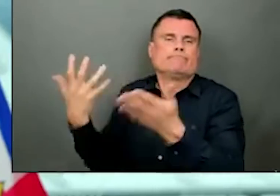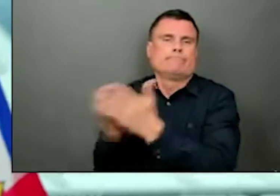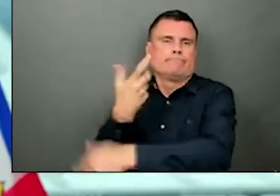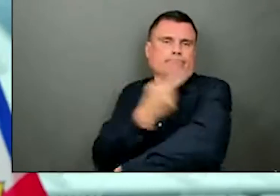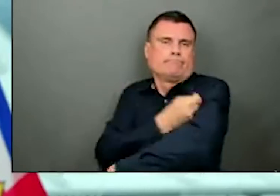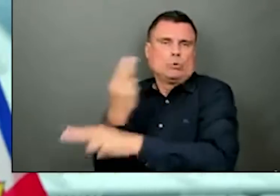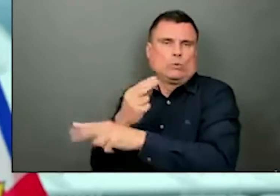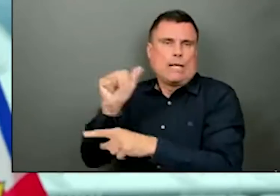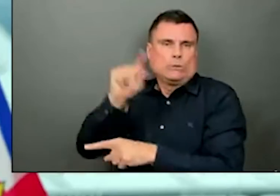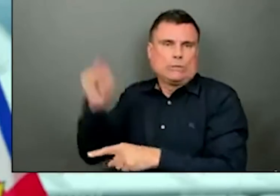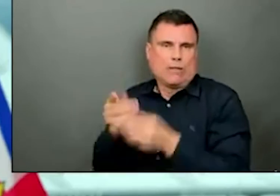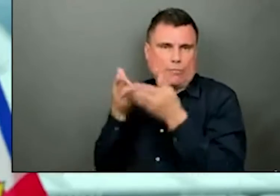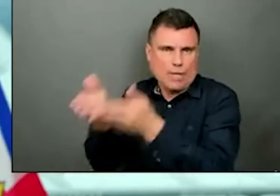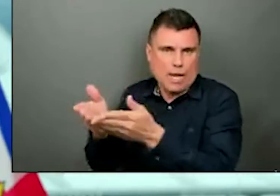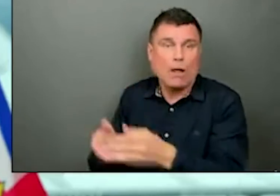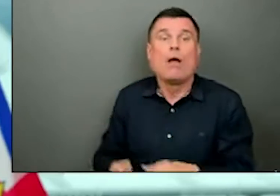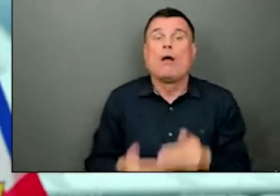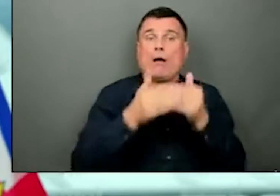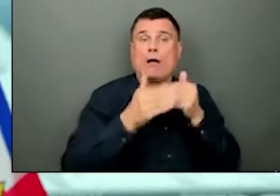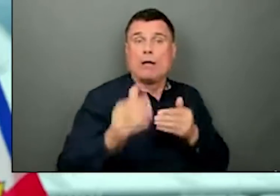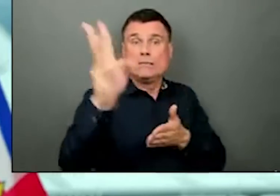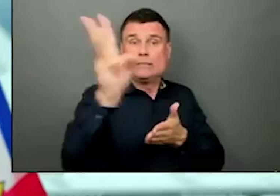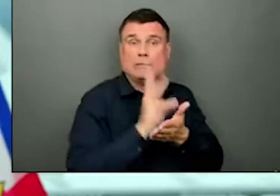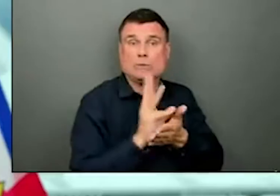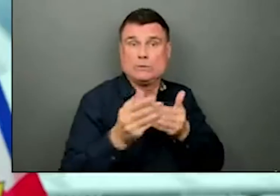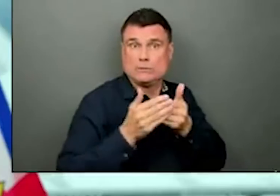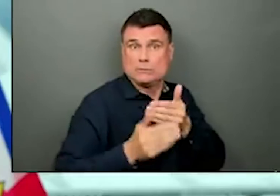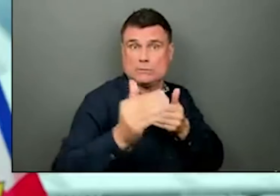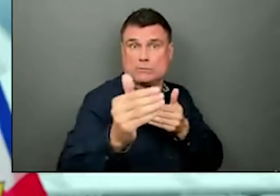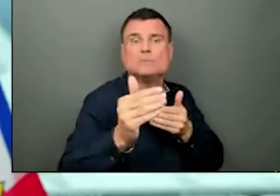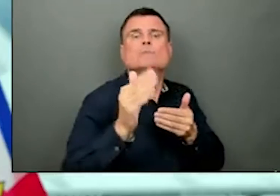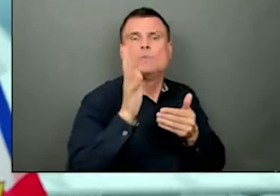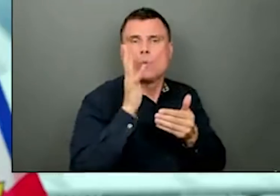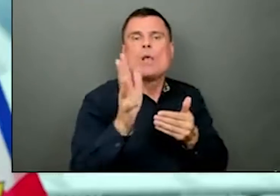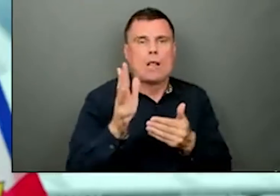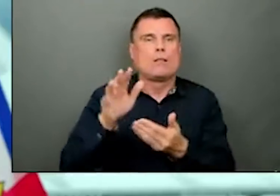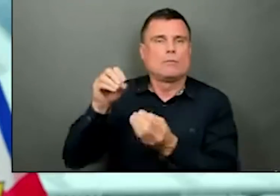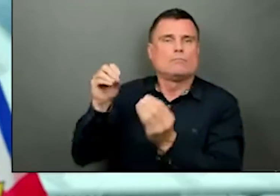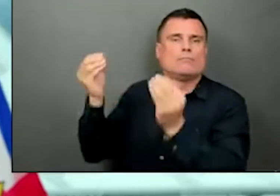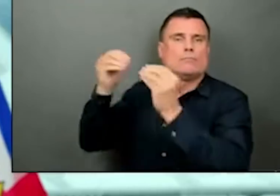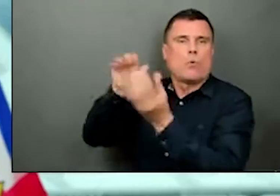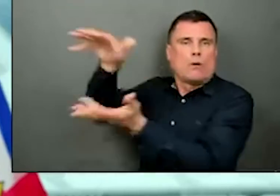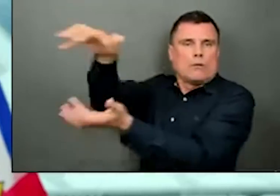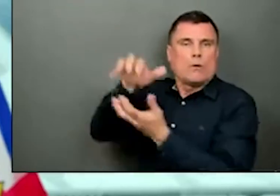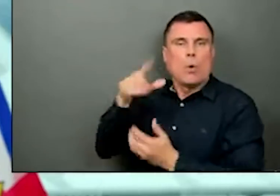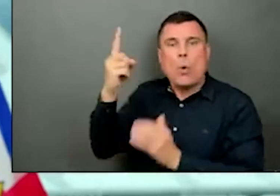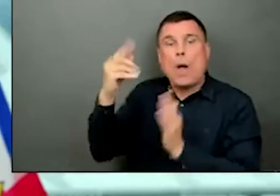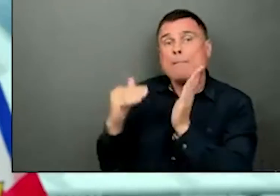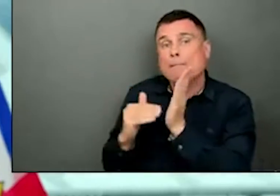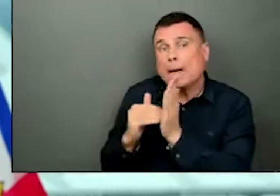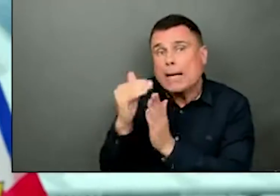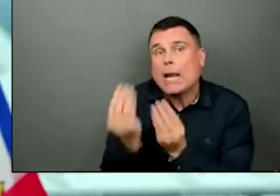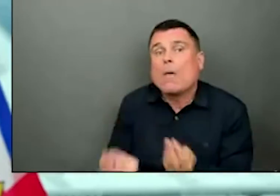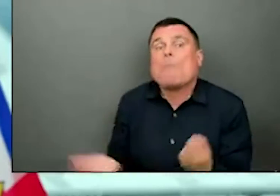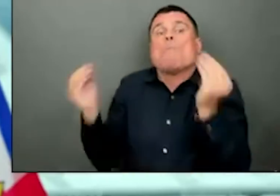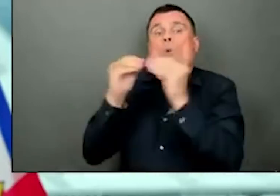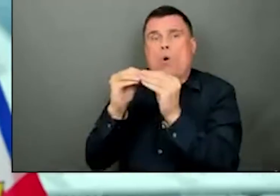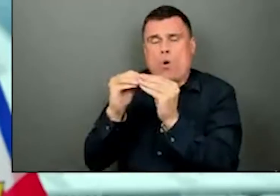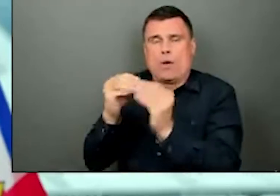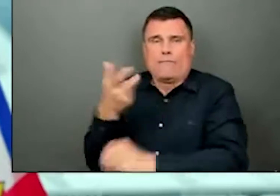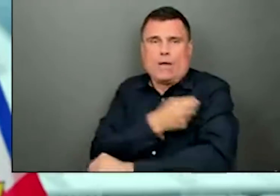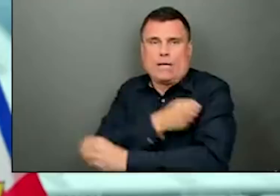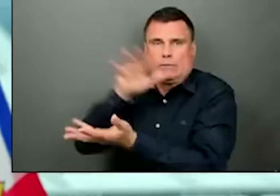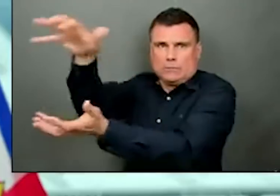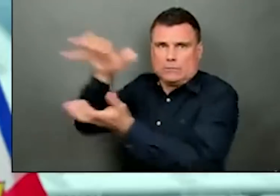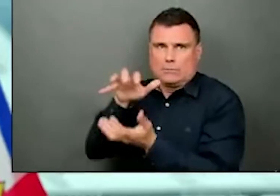of vaccine available for people across the province. This is good news for all of us. It means that everybody who